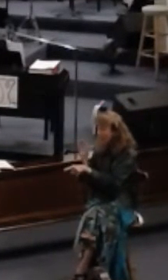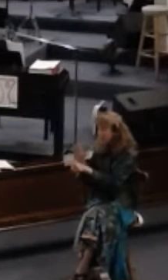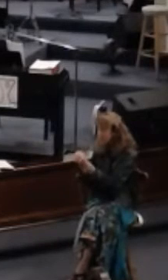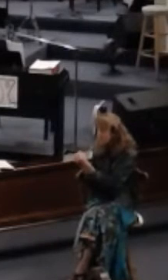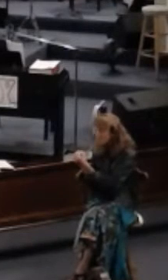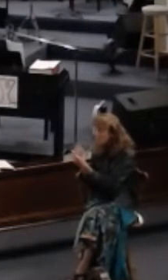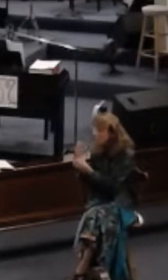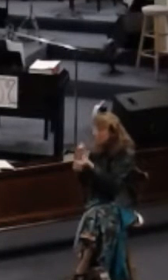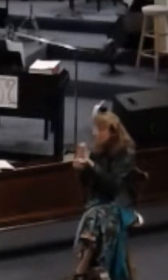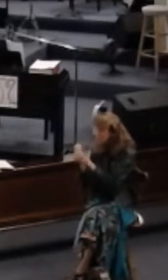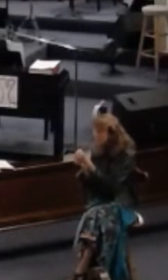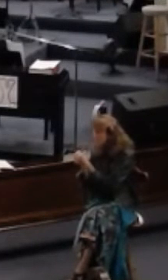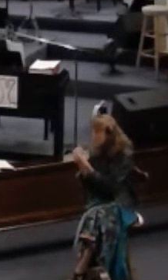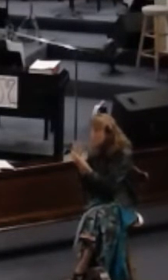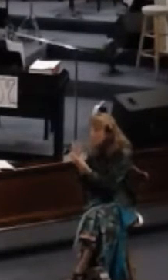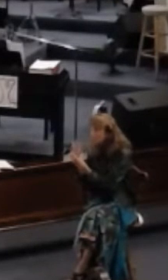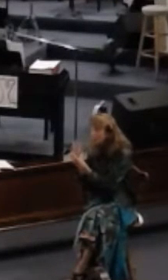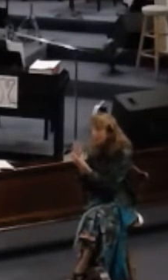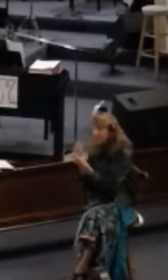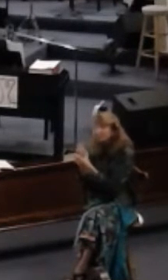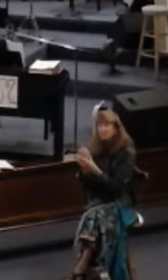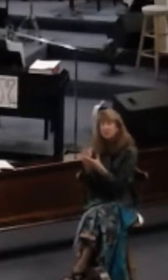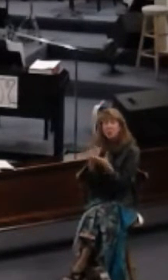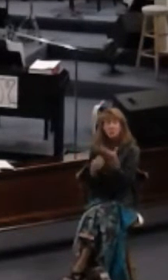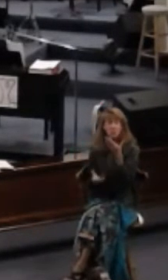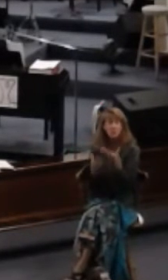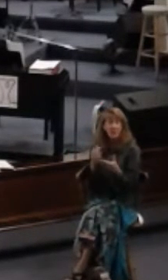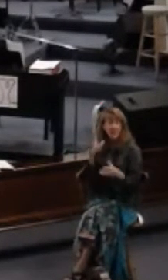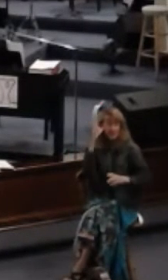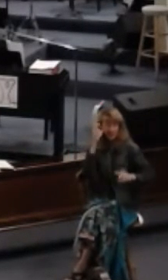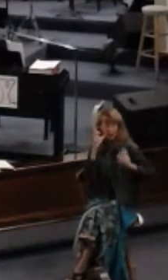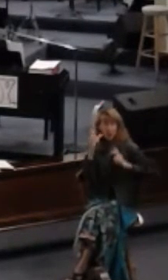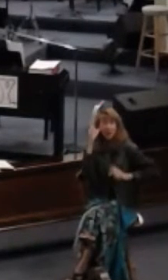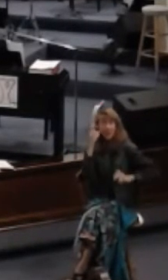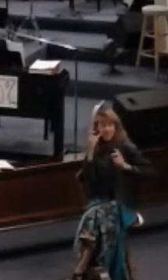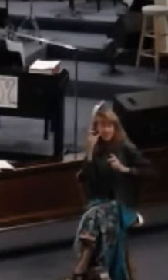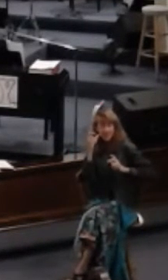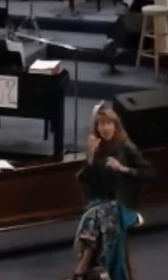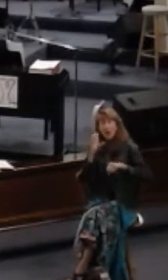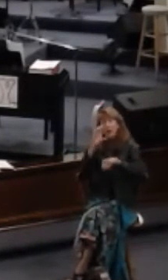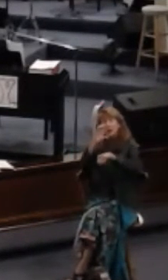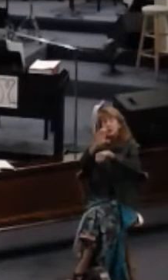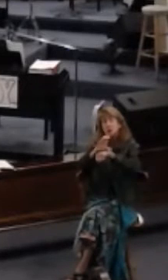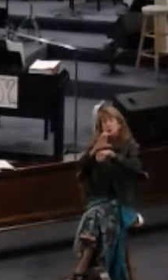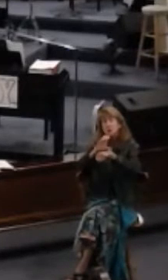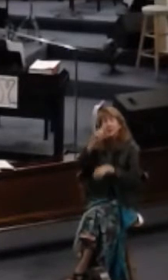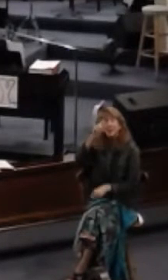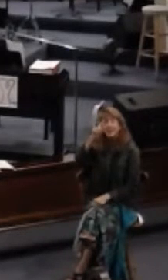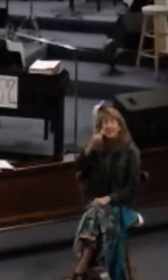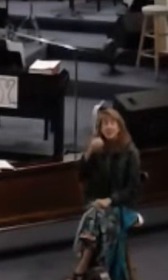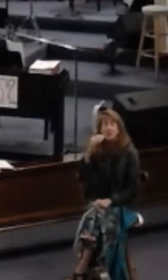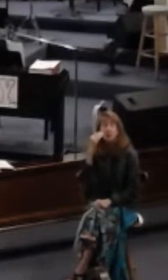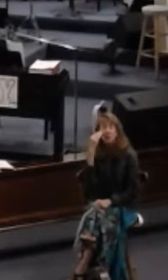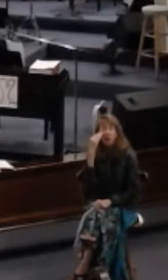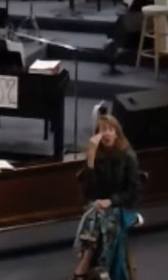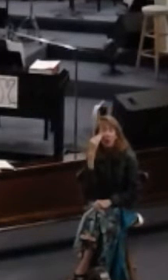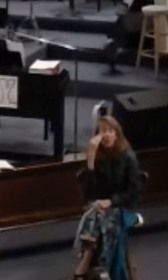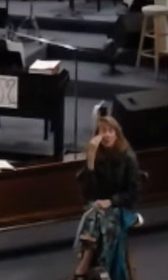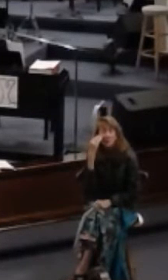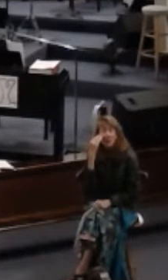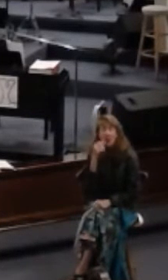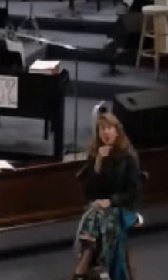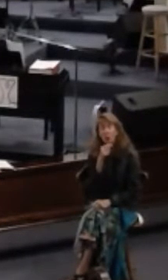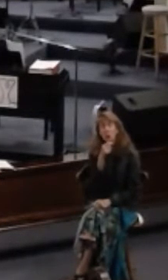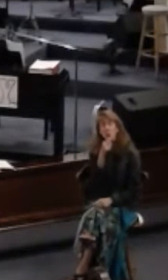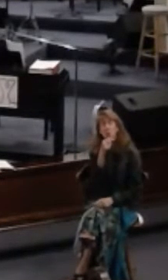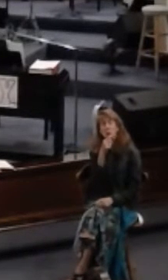Now, what you'll often hear from many church growth experts is that a church needs to know who they're